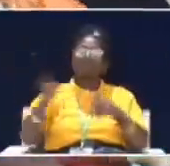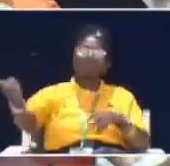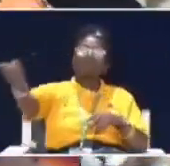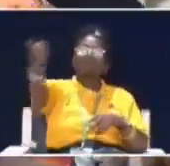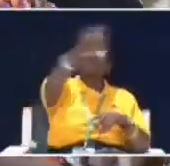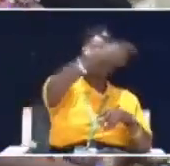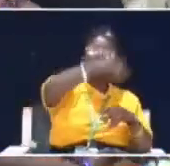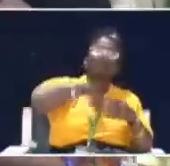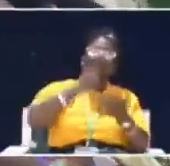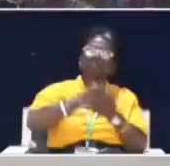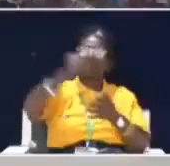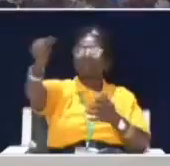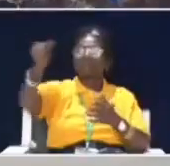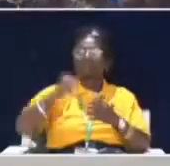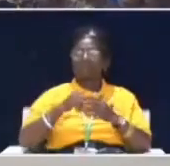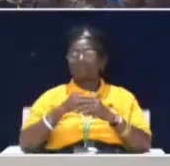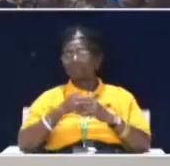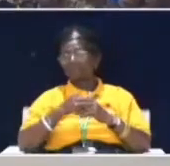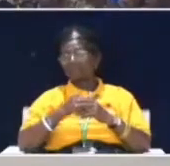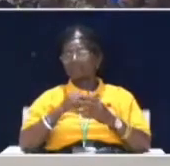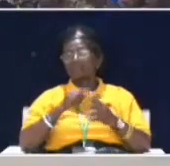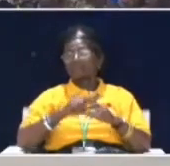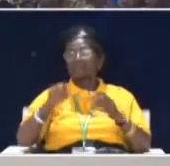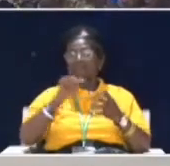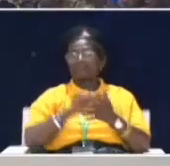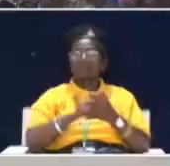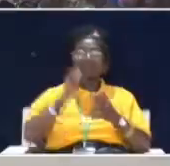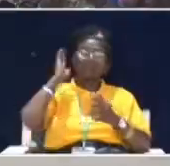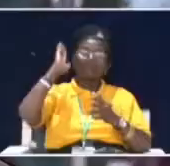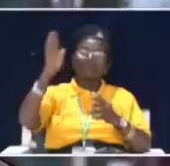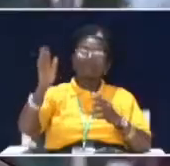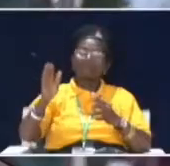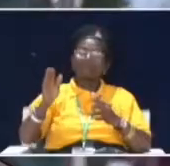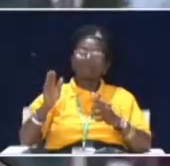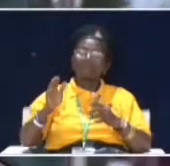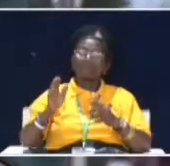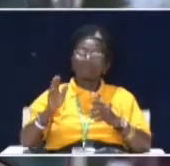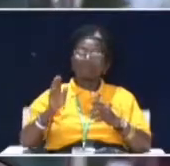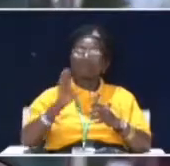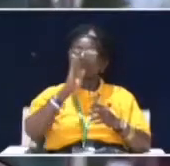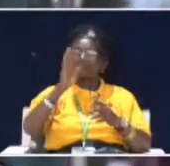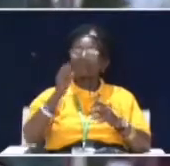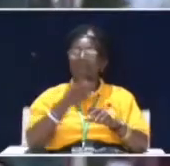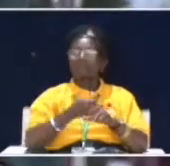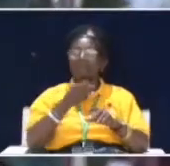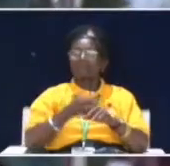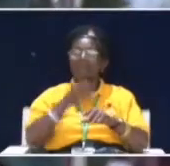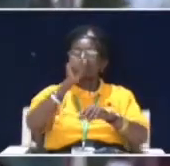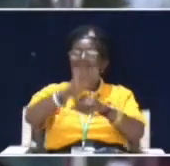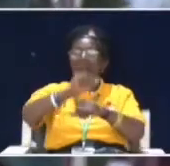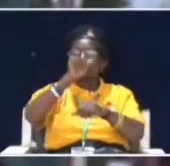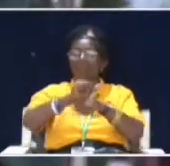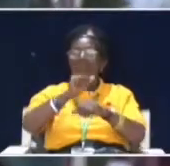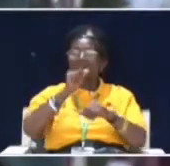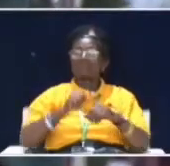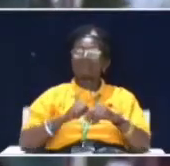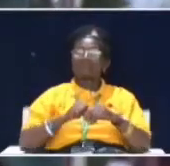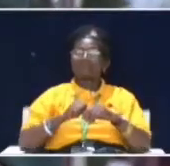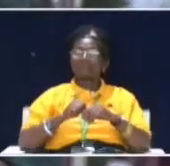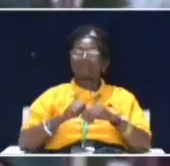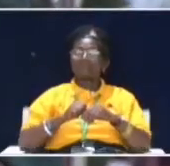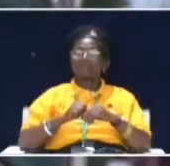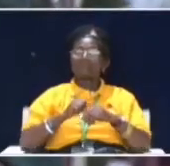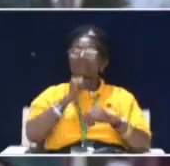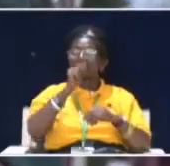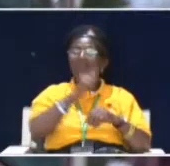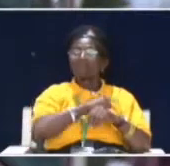Opolopo lo si ma si fun o. But that is going to mean hard work. Eleyi ma o wa tumo si pe o